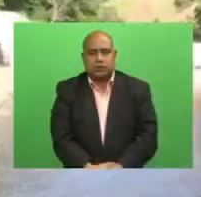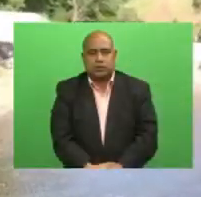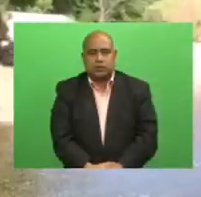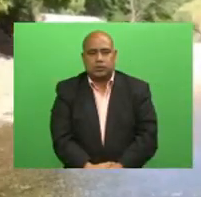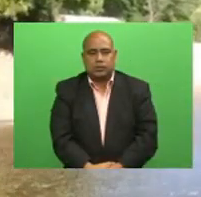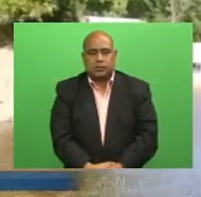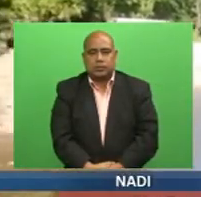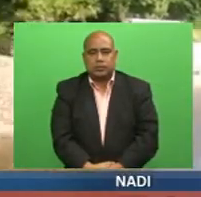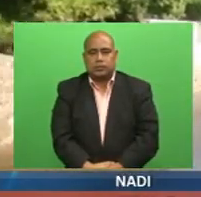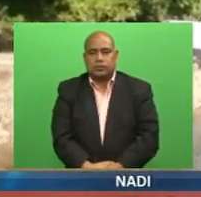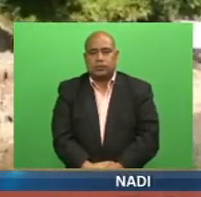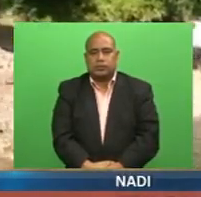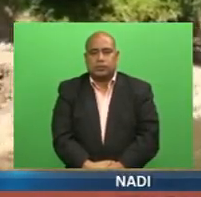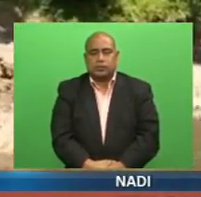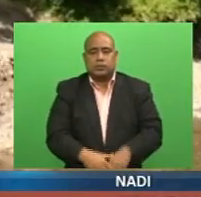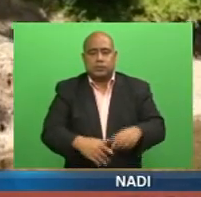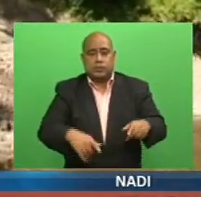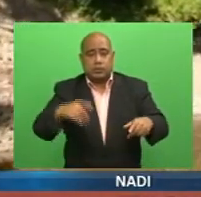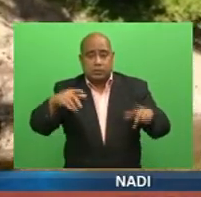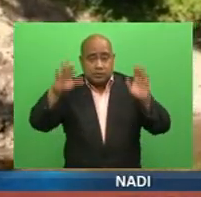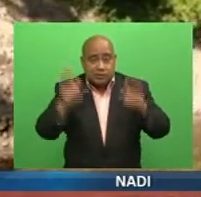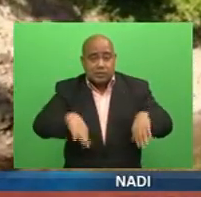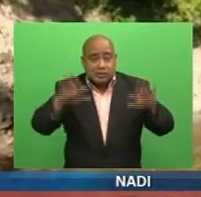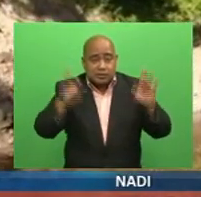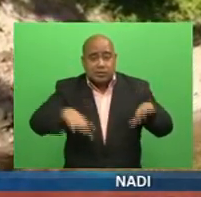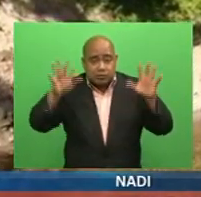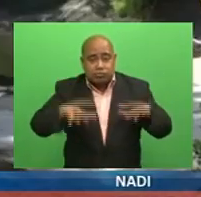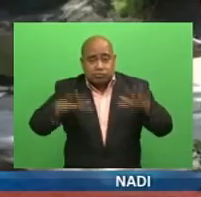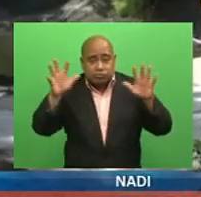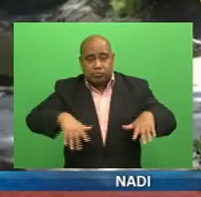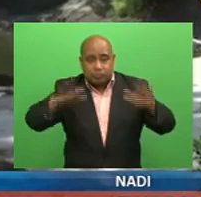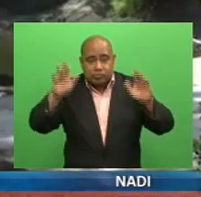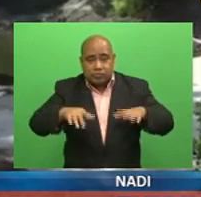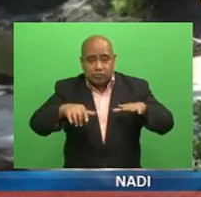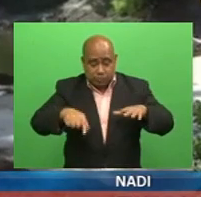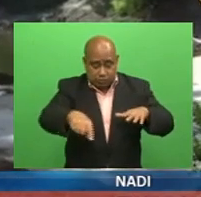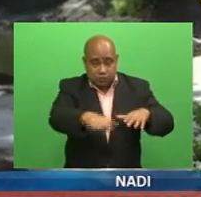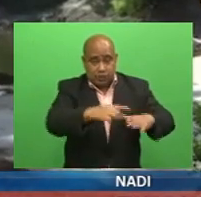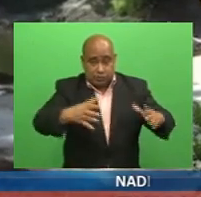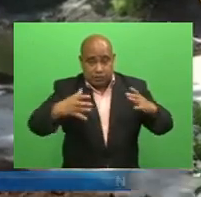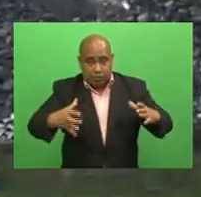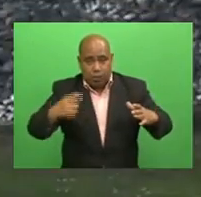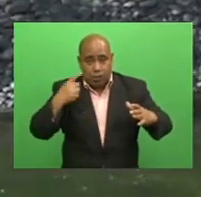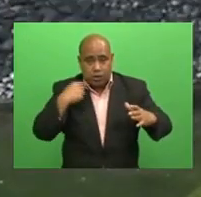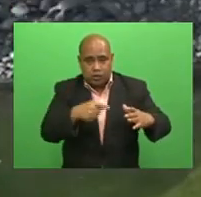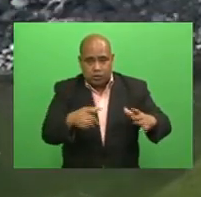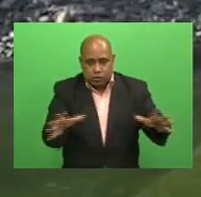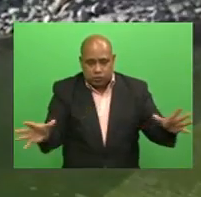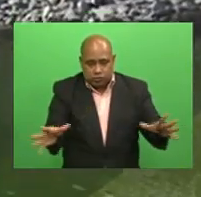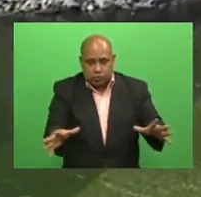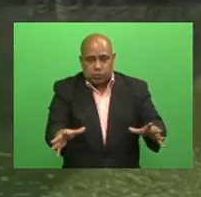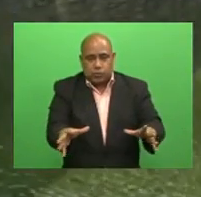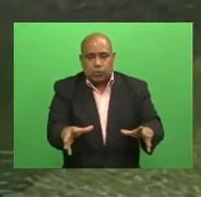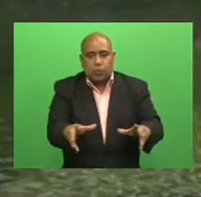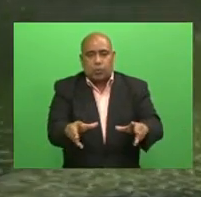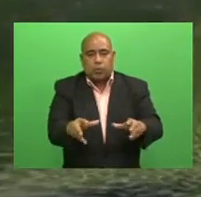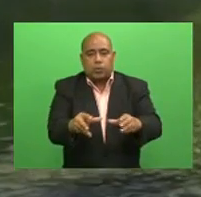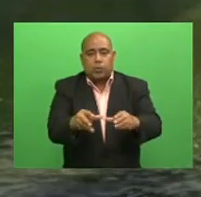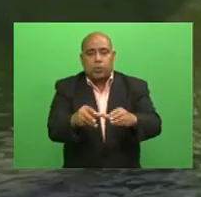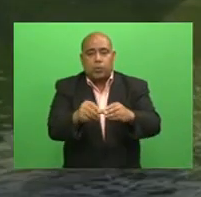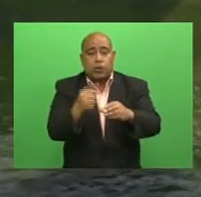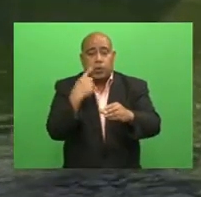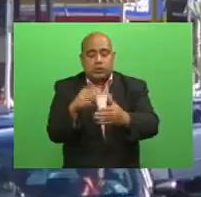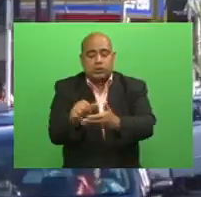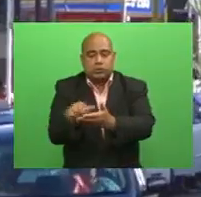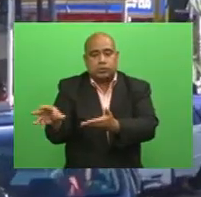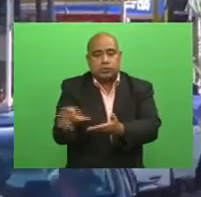In times of heavy rain, this dam kicks into action, holding back peak discharges and keeping water at reasonable